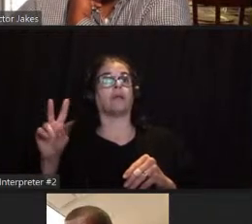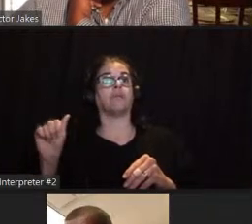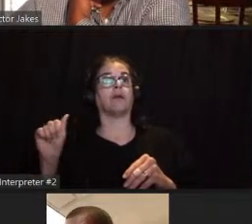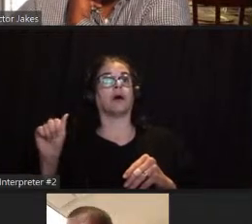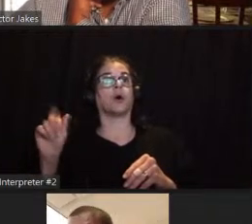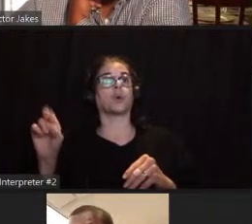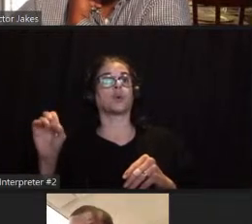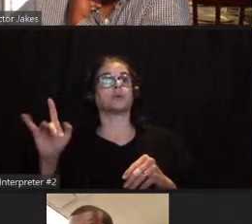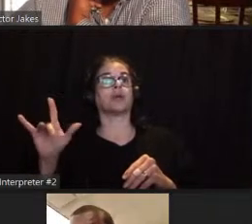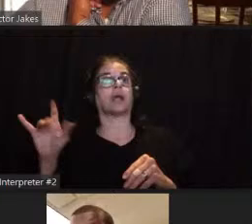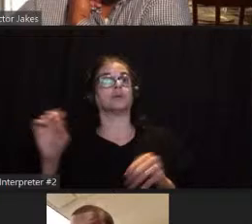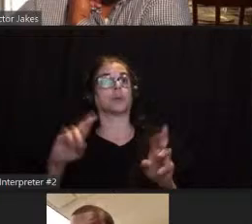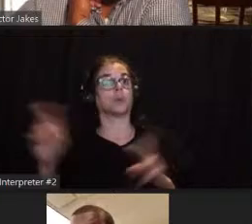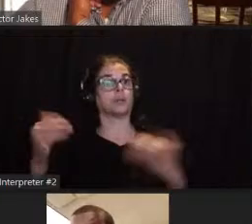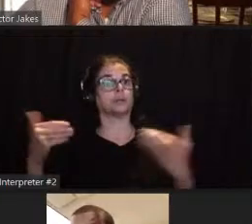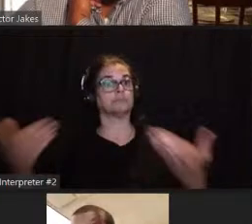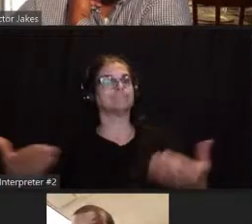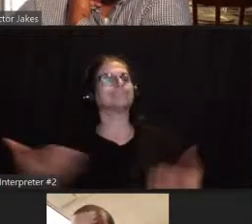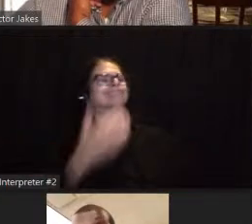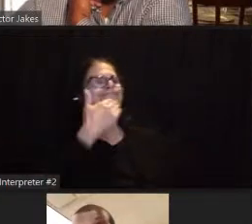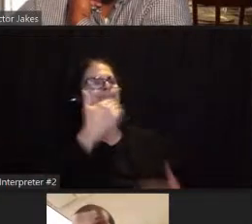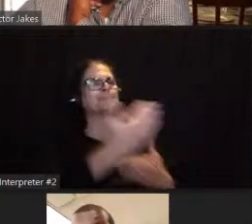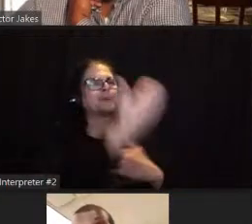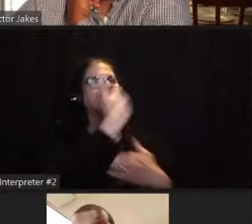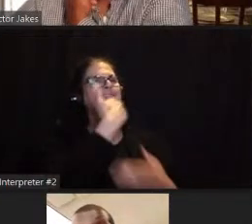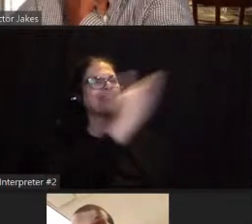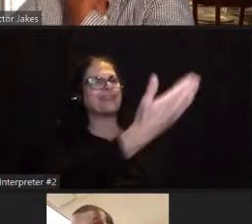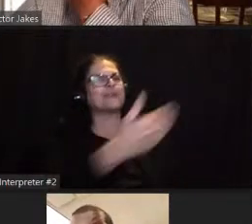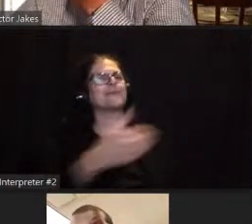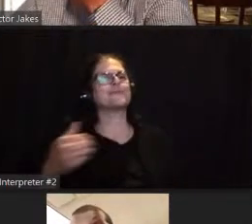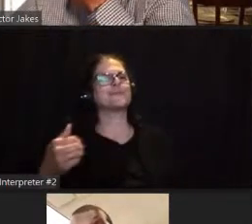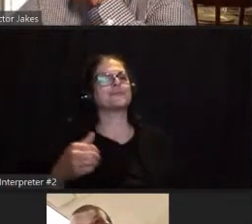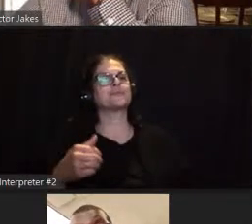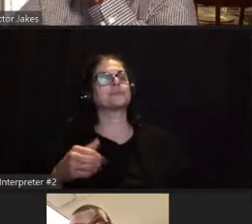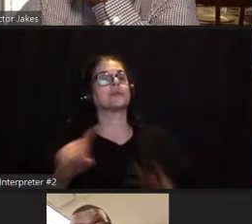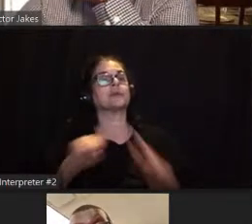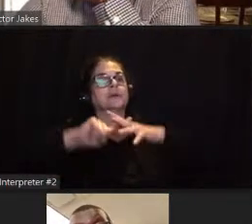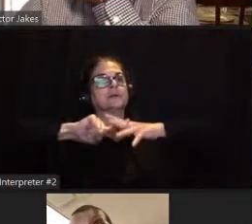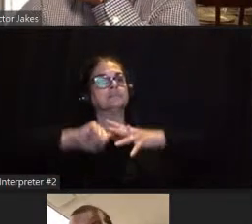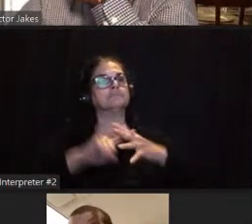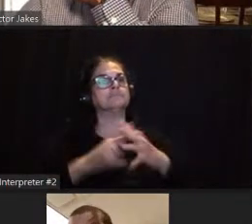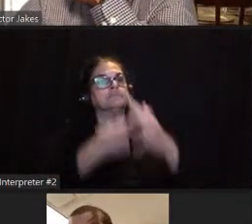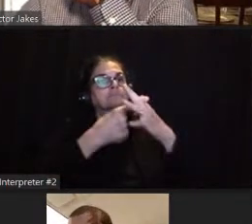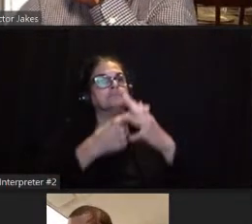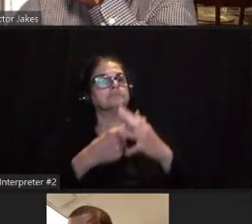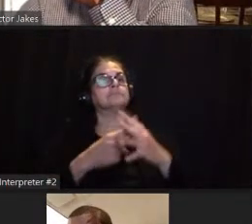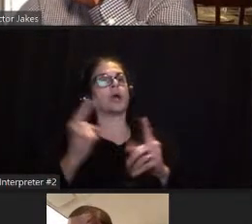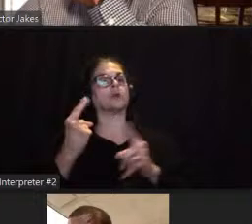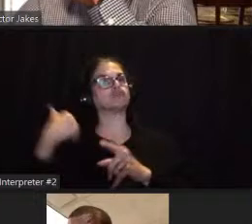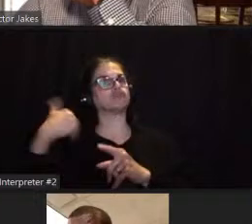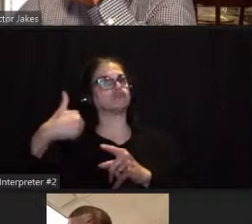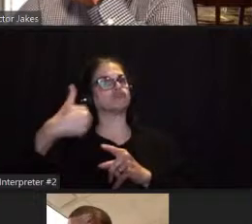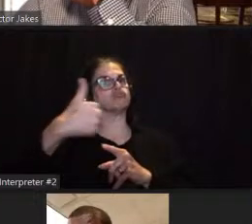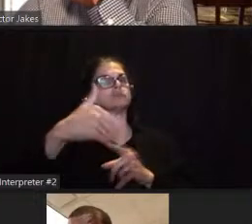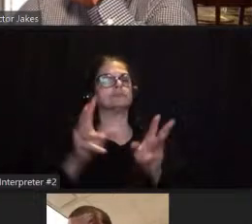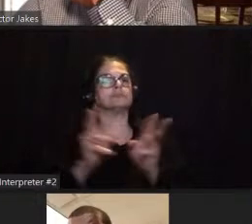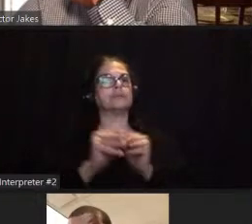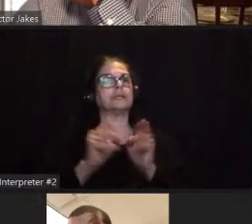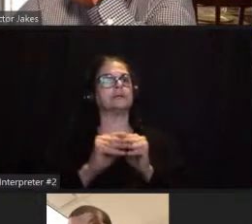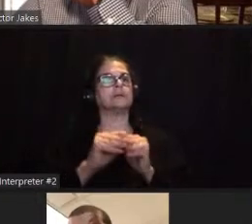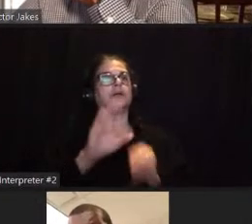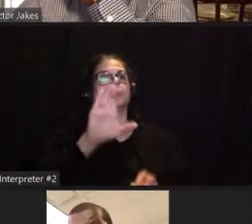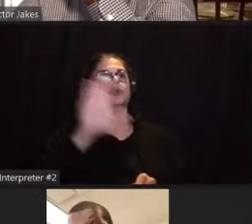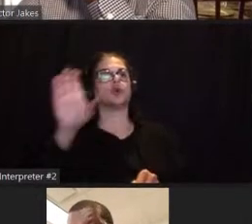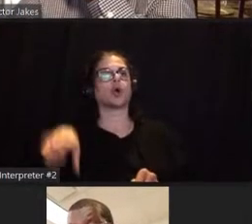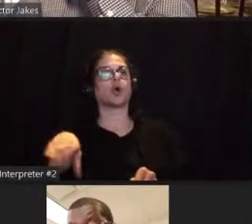Great, thank you, Greg. Good morning, everyone. I'd like to call to order the regularly scheduled meeting of the Chicago Transit Board